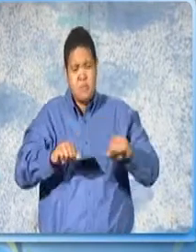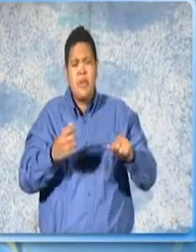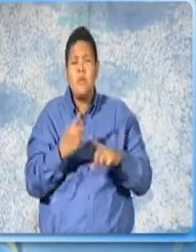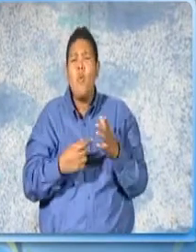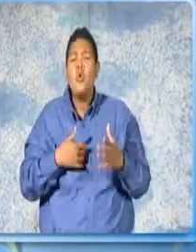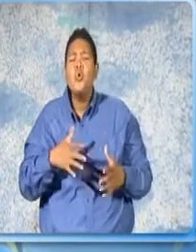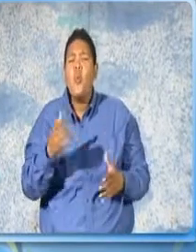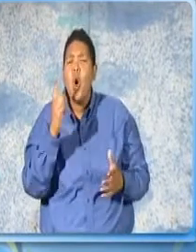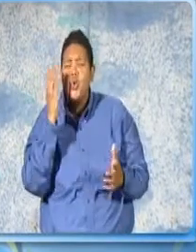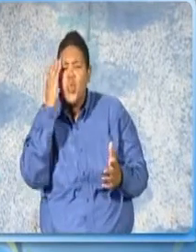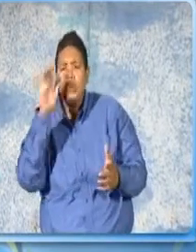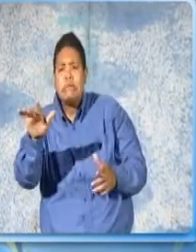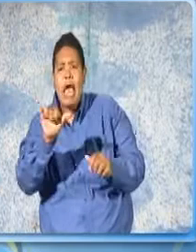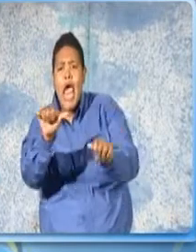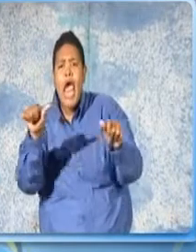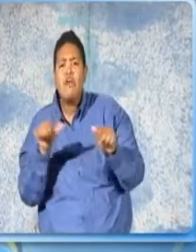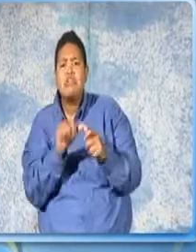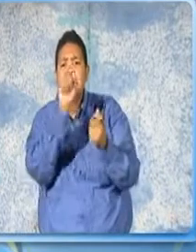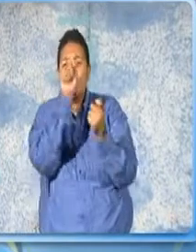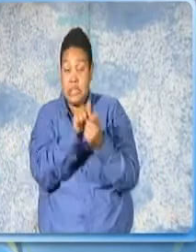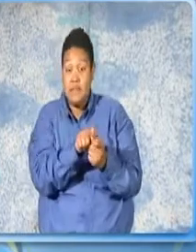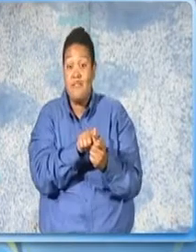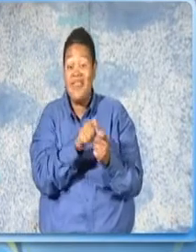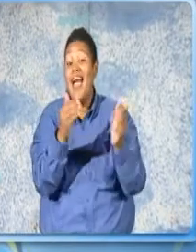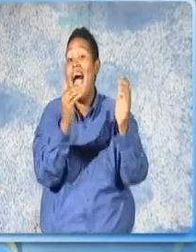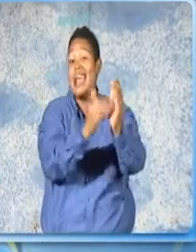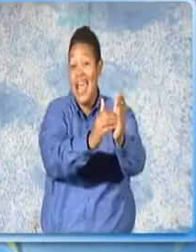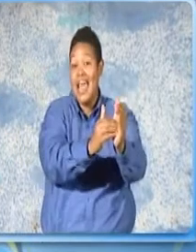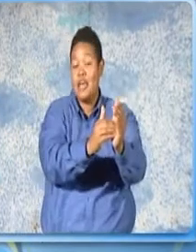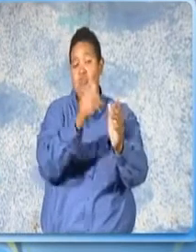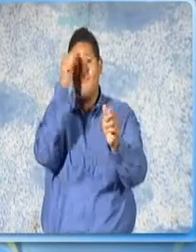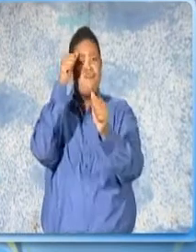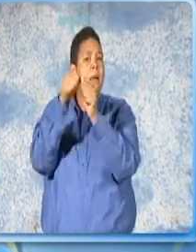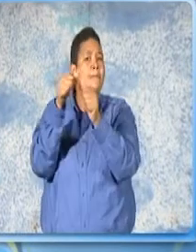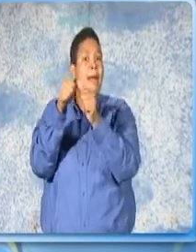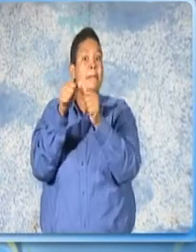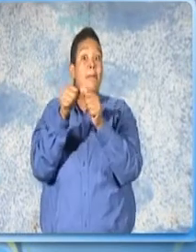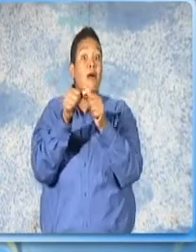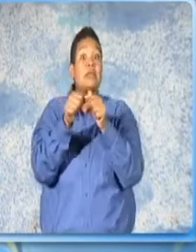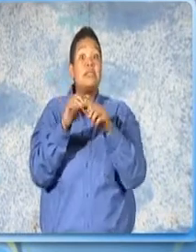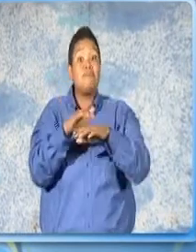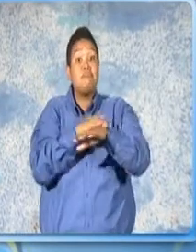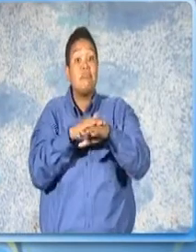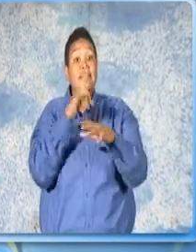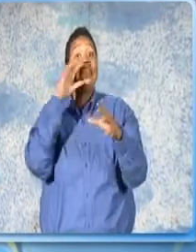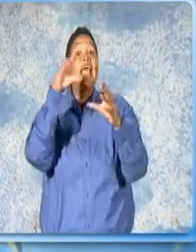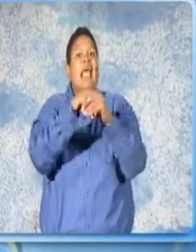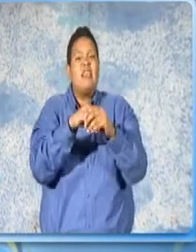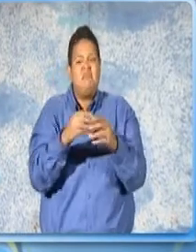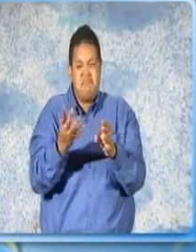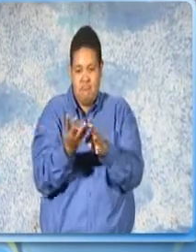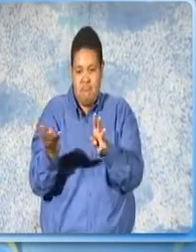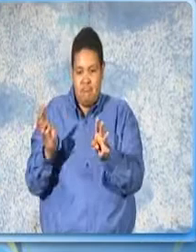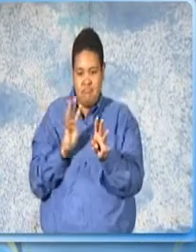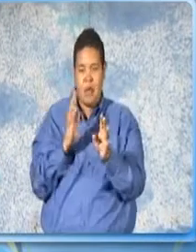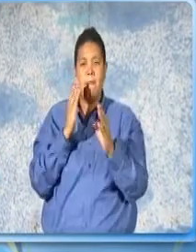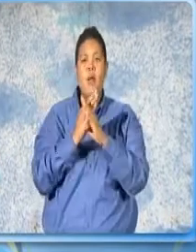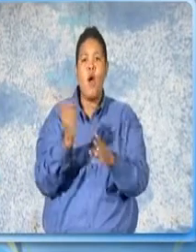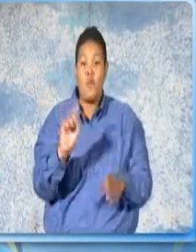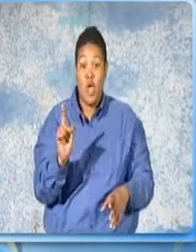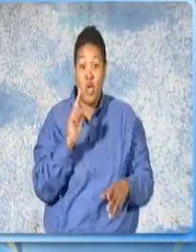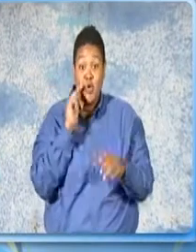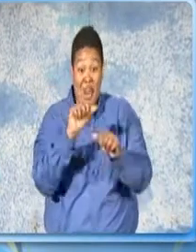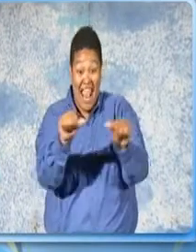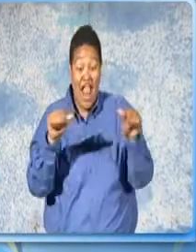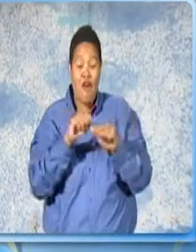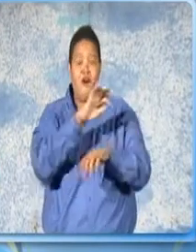wanted to know its area? Again, remember it's the region within the boundary. So the area of the